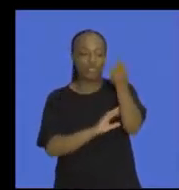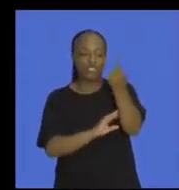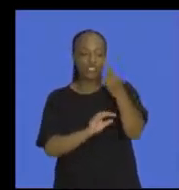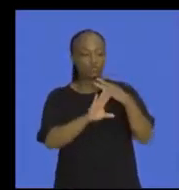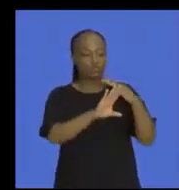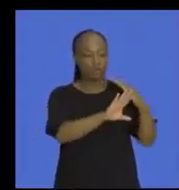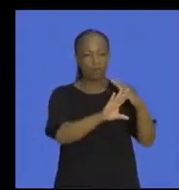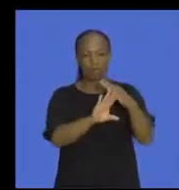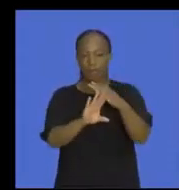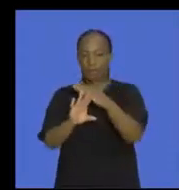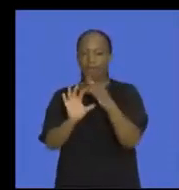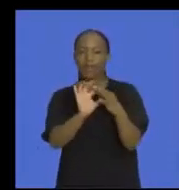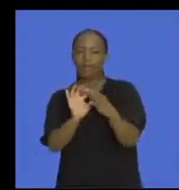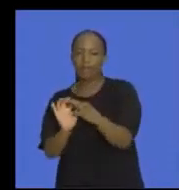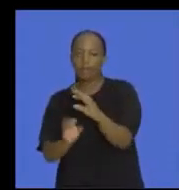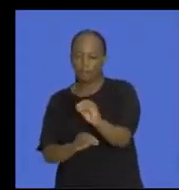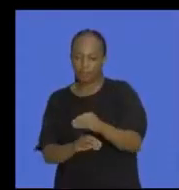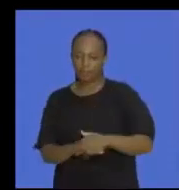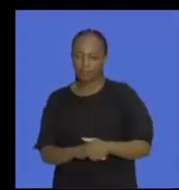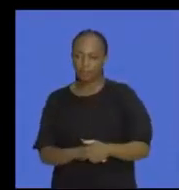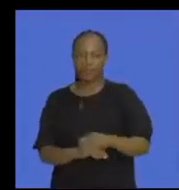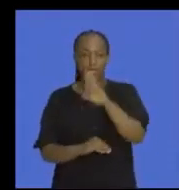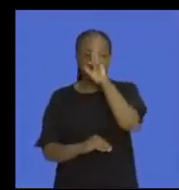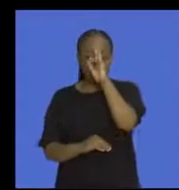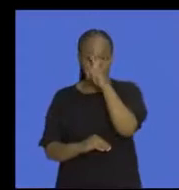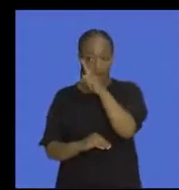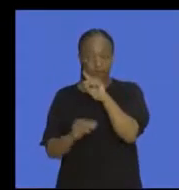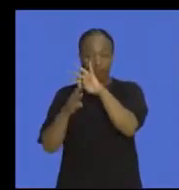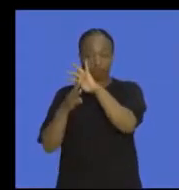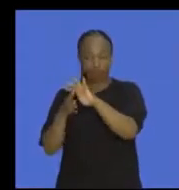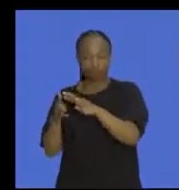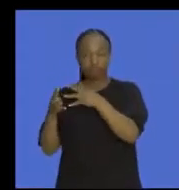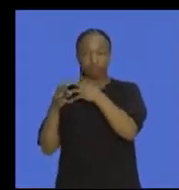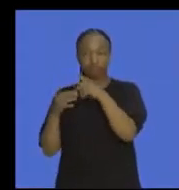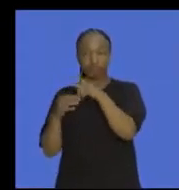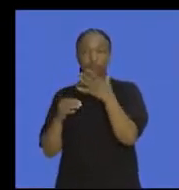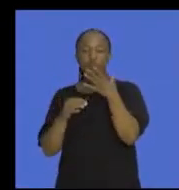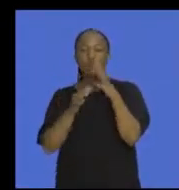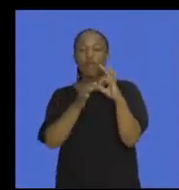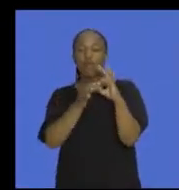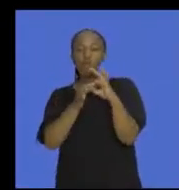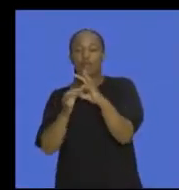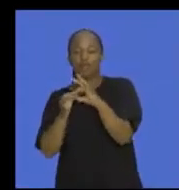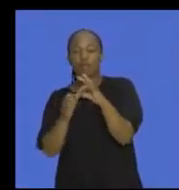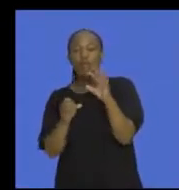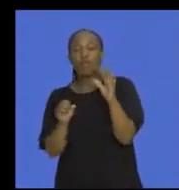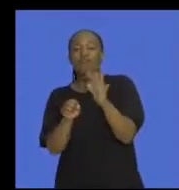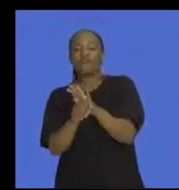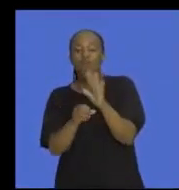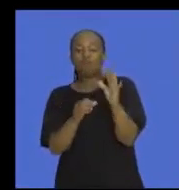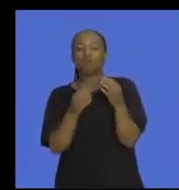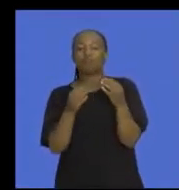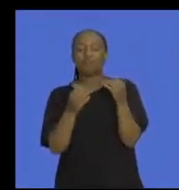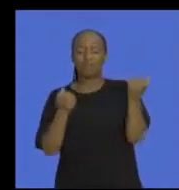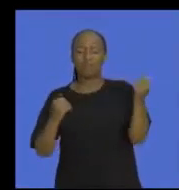of each resistor as a sum. But remember, this equation actually gives us the reciprocal of the